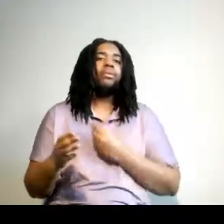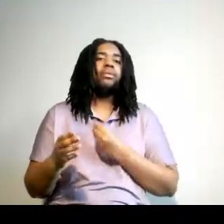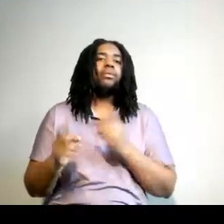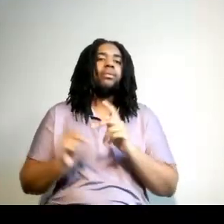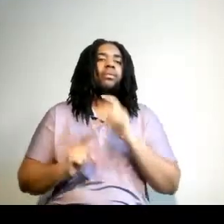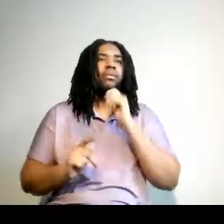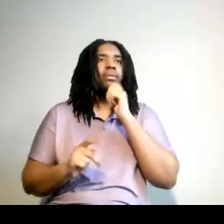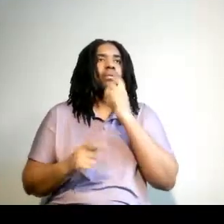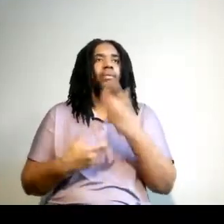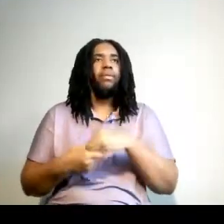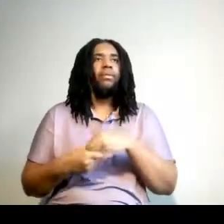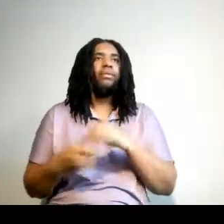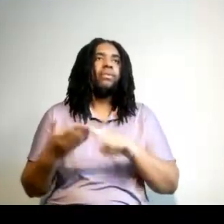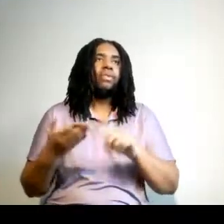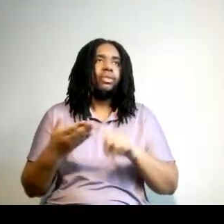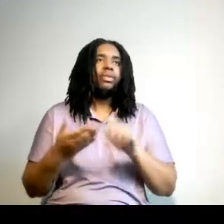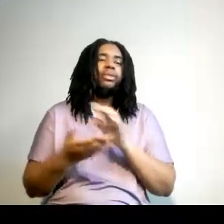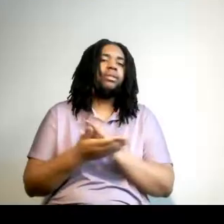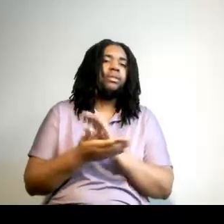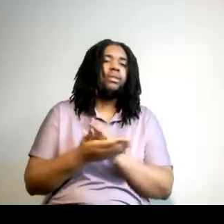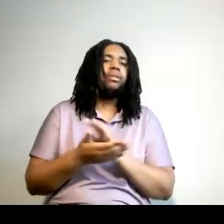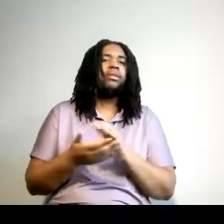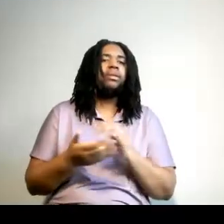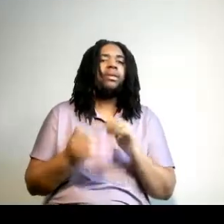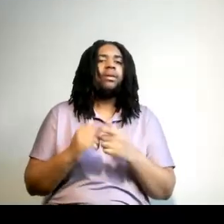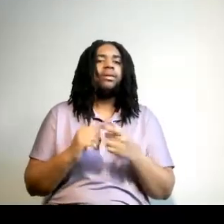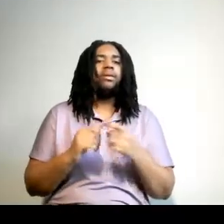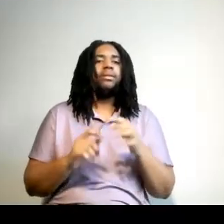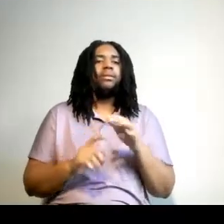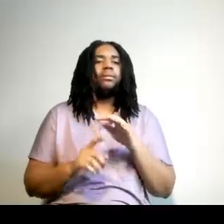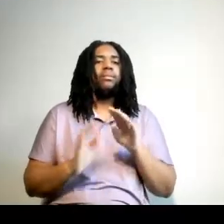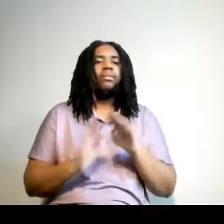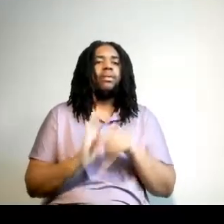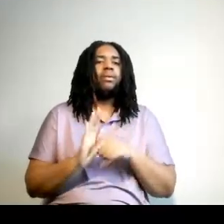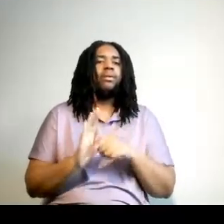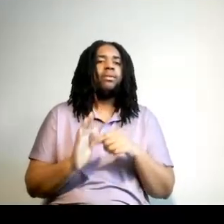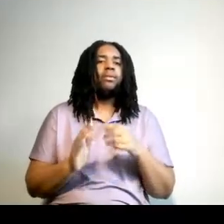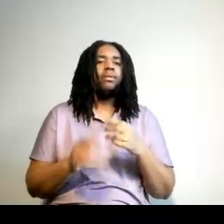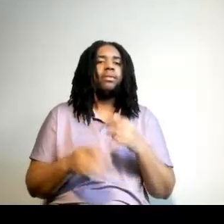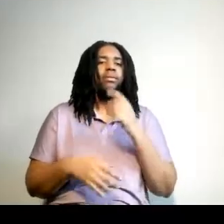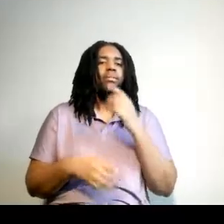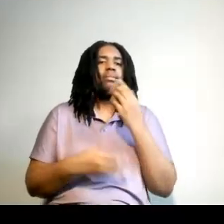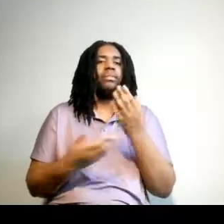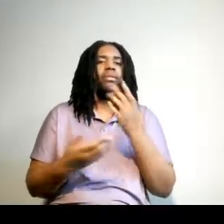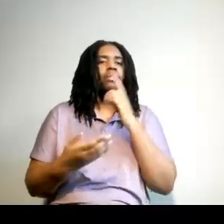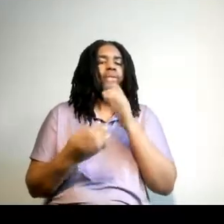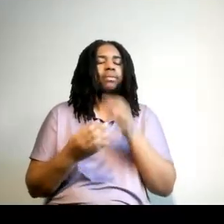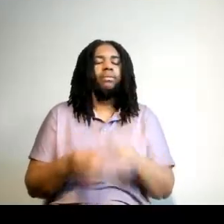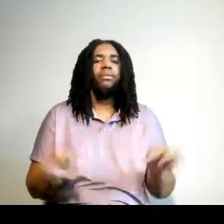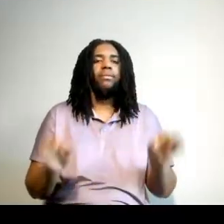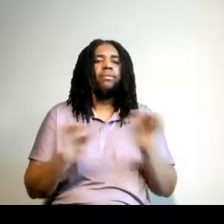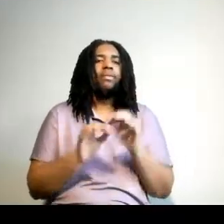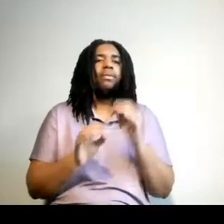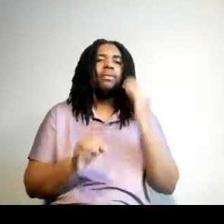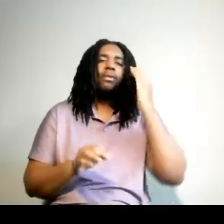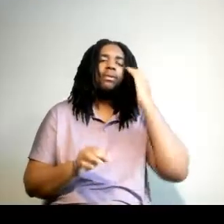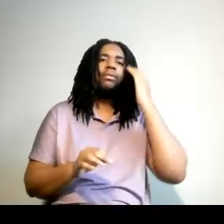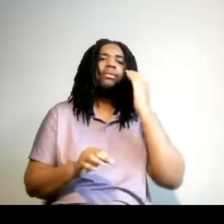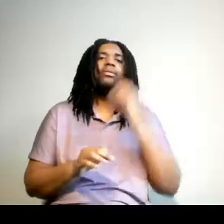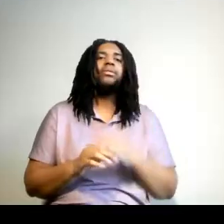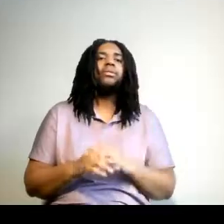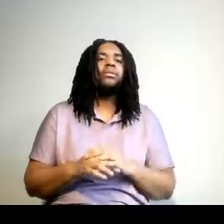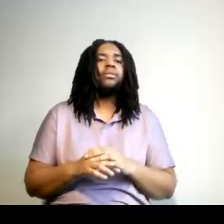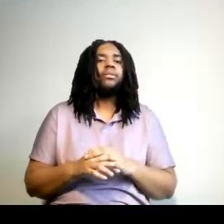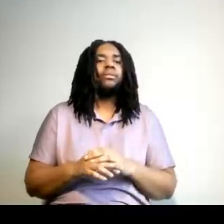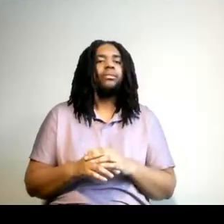research and academics and have this background that can bring really valuable knowledge. And with an event like this,